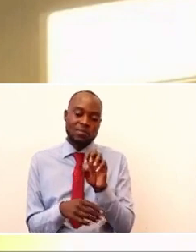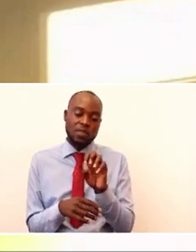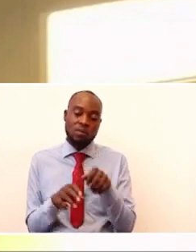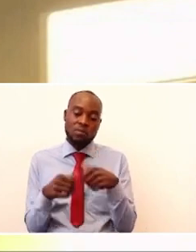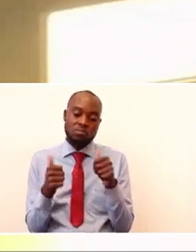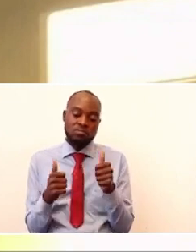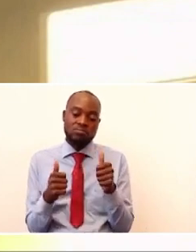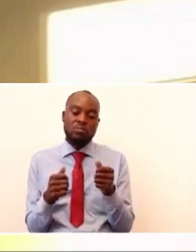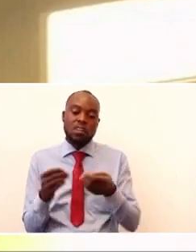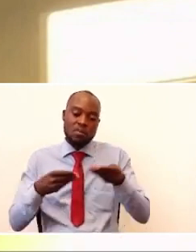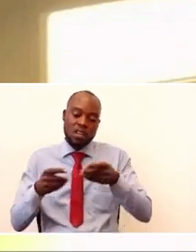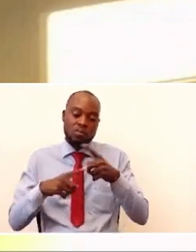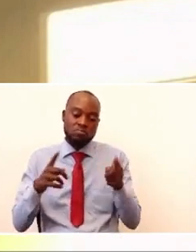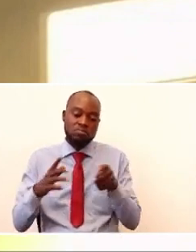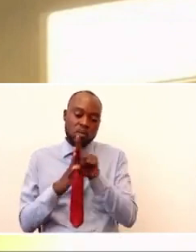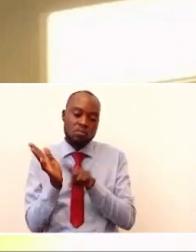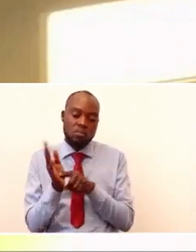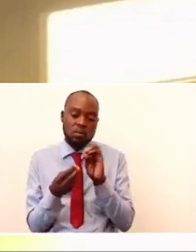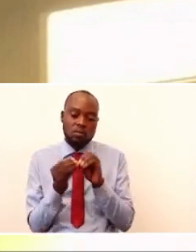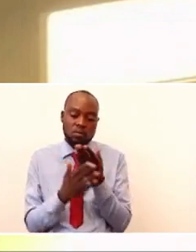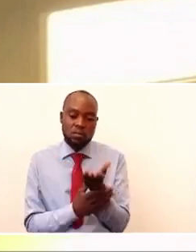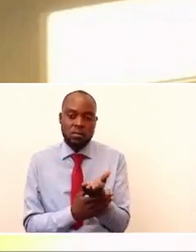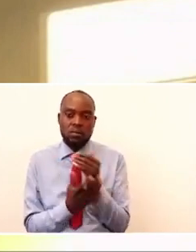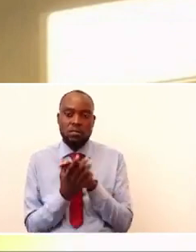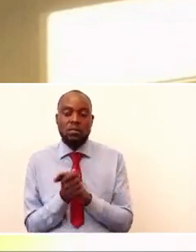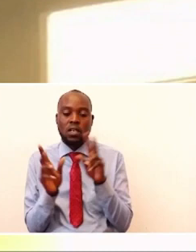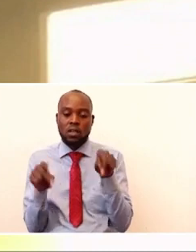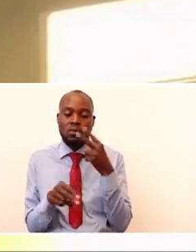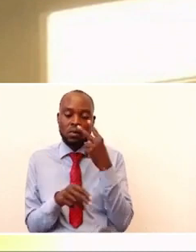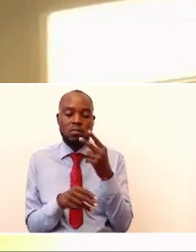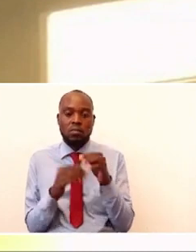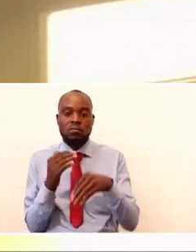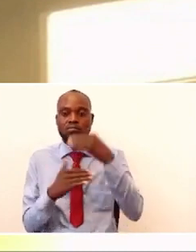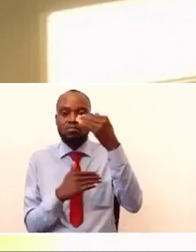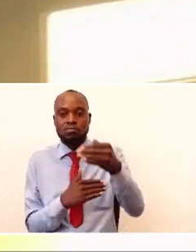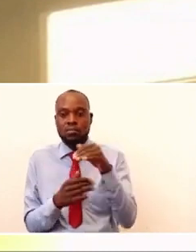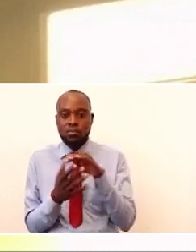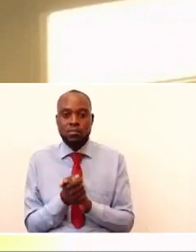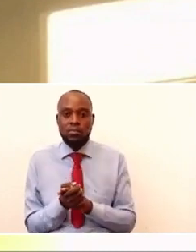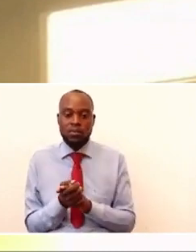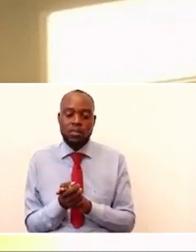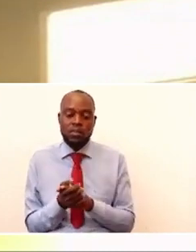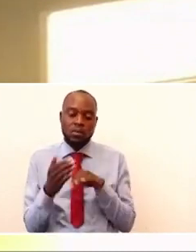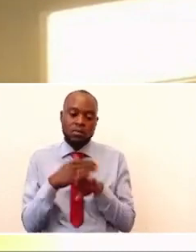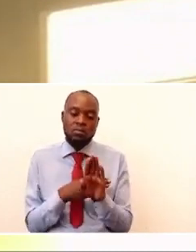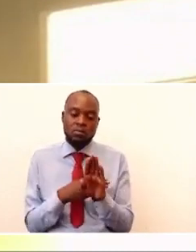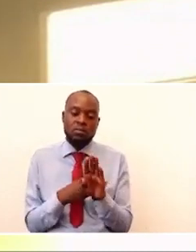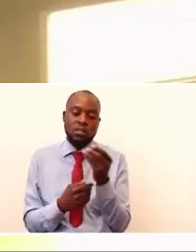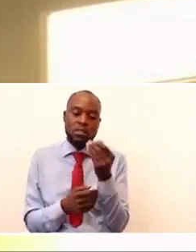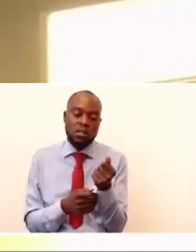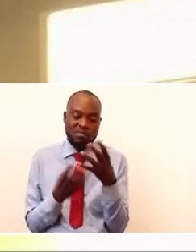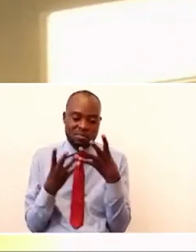in particular modern fiscal policy. At the same time, people were saying before, okay, maybe I can transfer money more easily, but I need to have